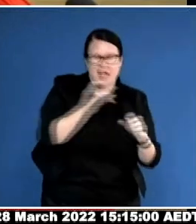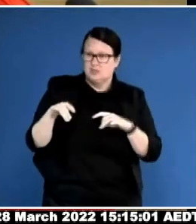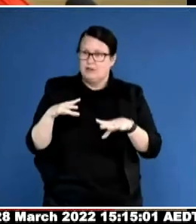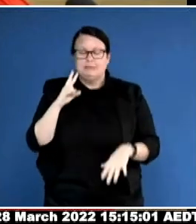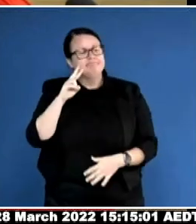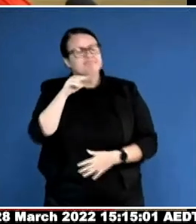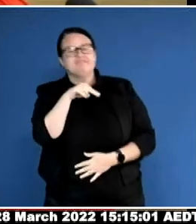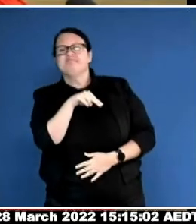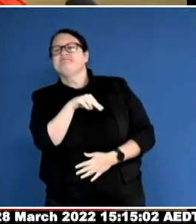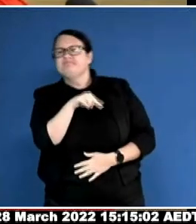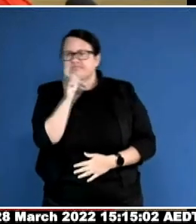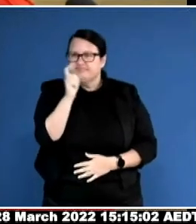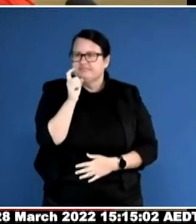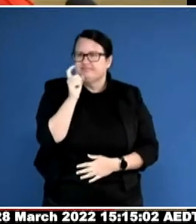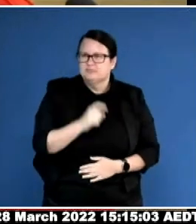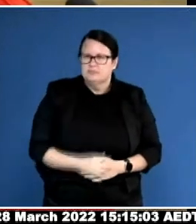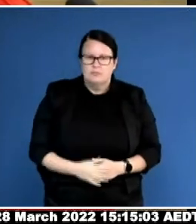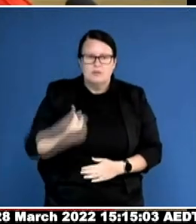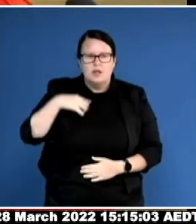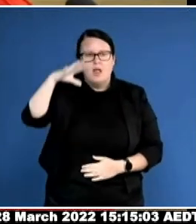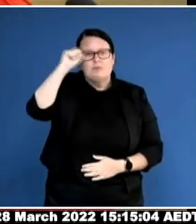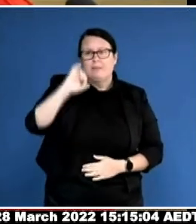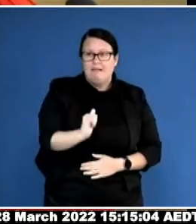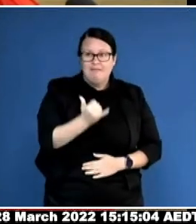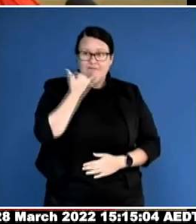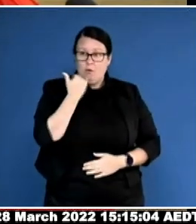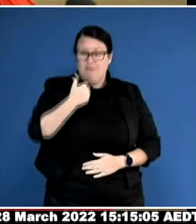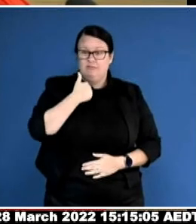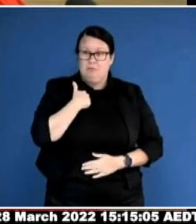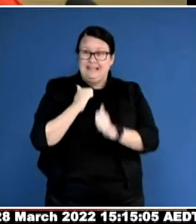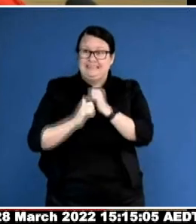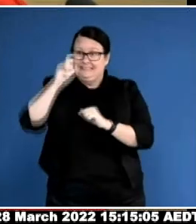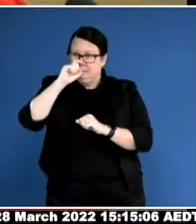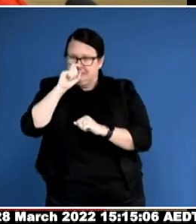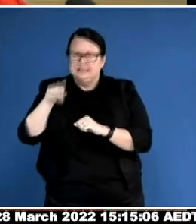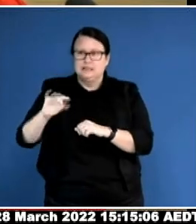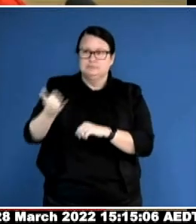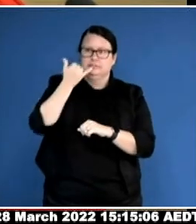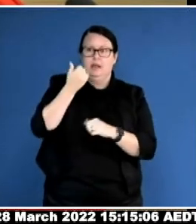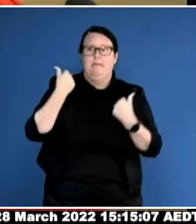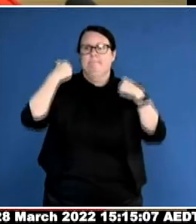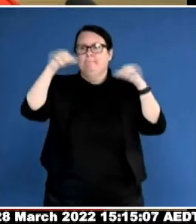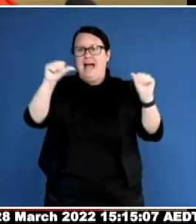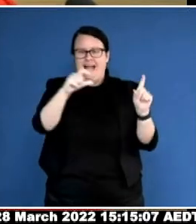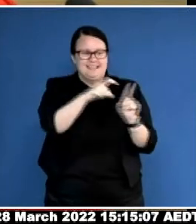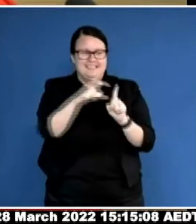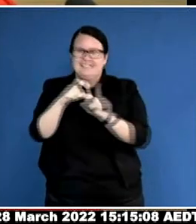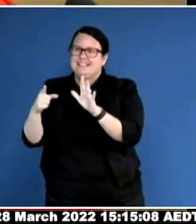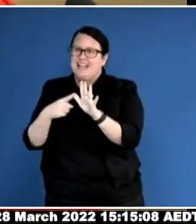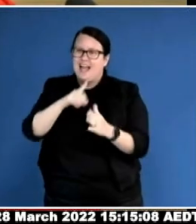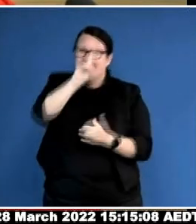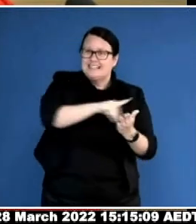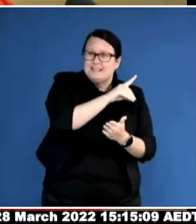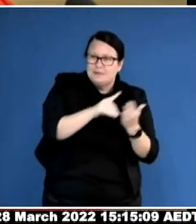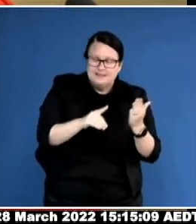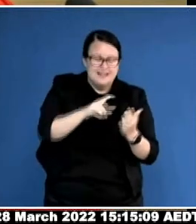society. I remember the phone call from my sibling when the Disability Discrimination Act was introduced. Excited as